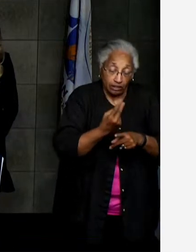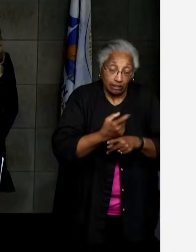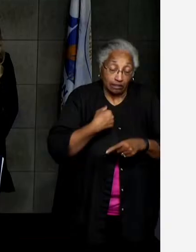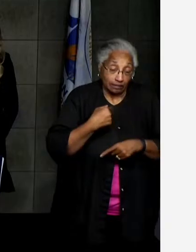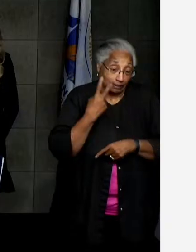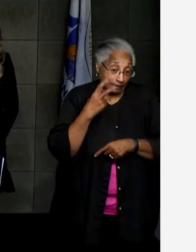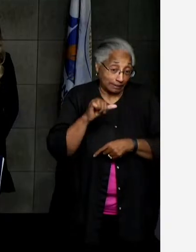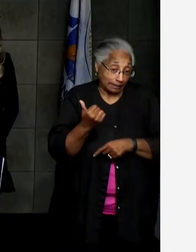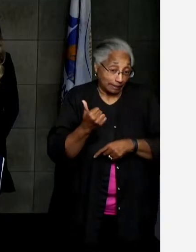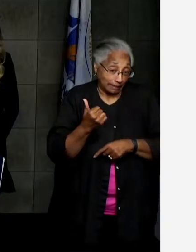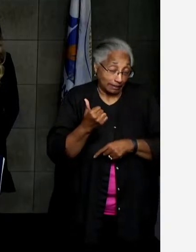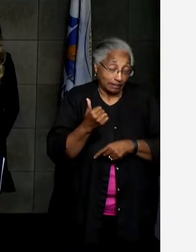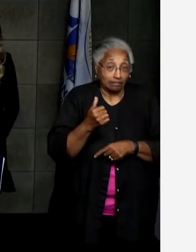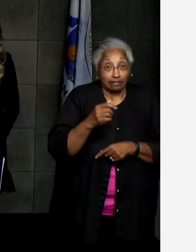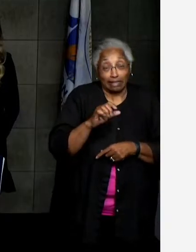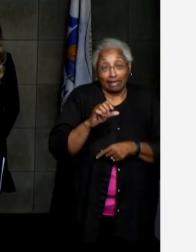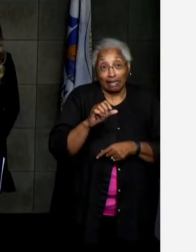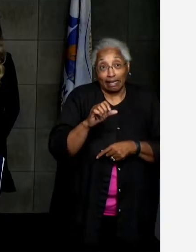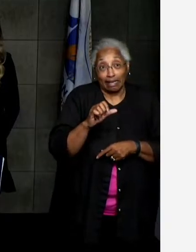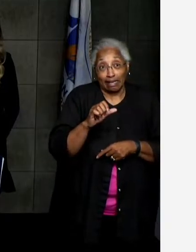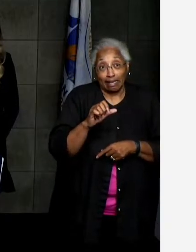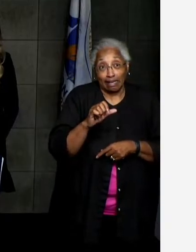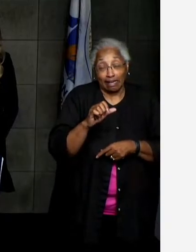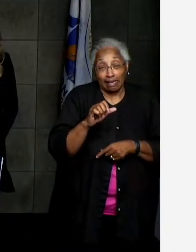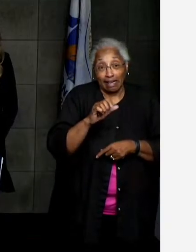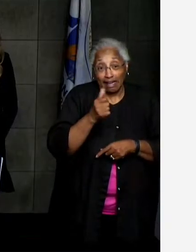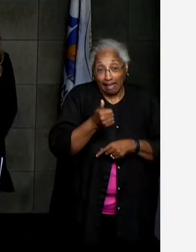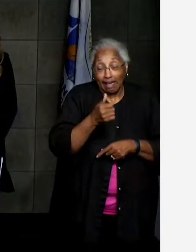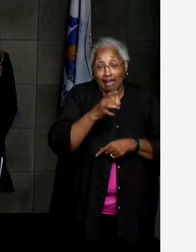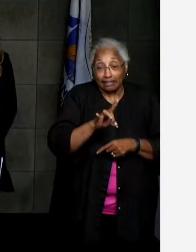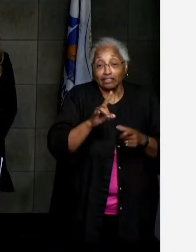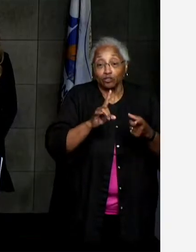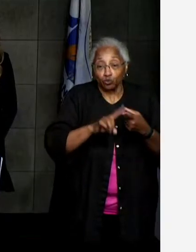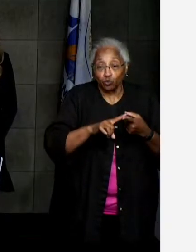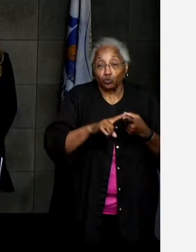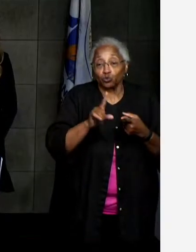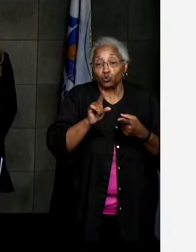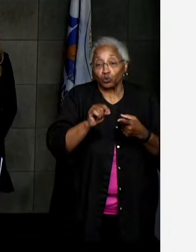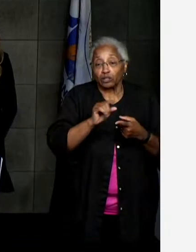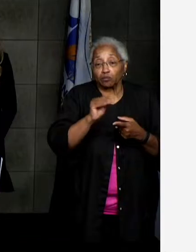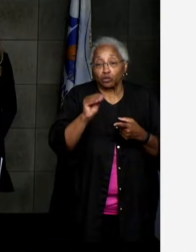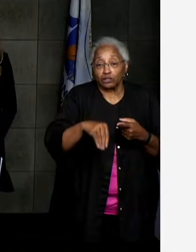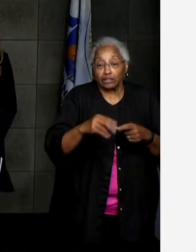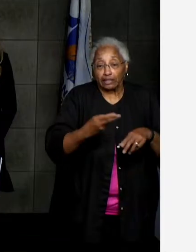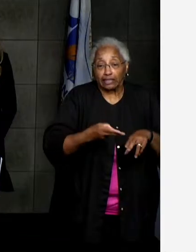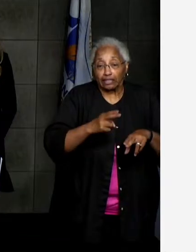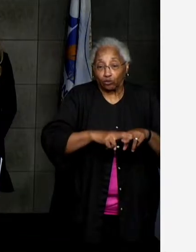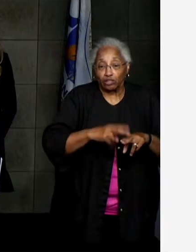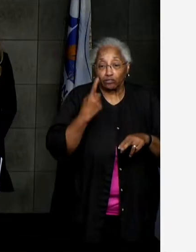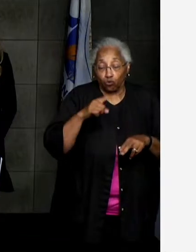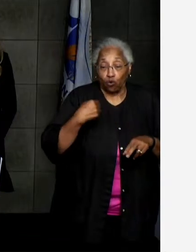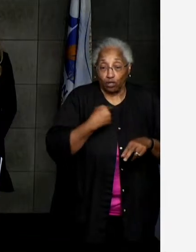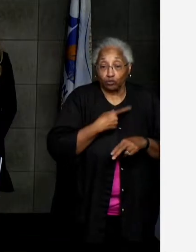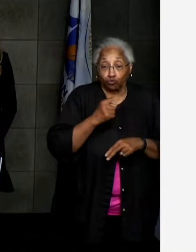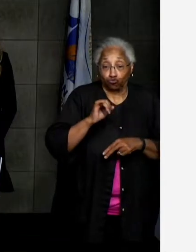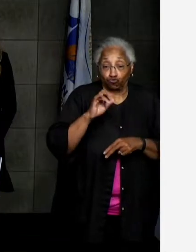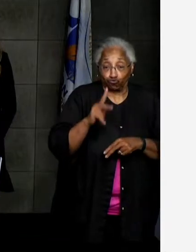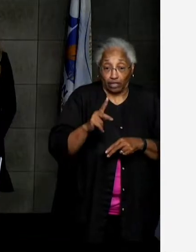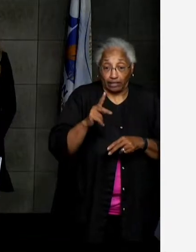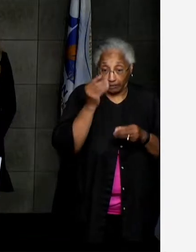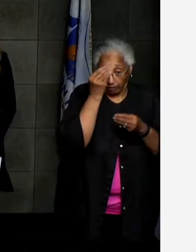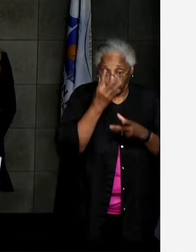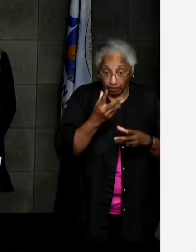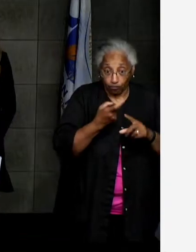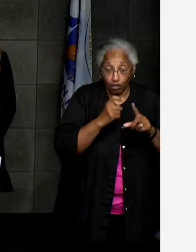10 to 18 to 20% increase in the accuracy of track and also intensity with the data from